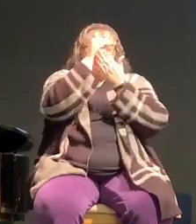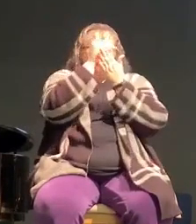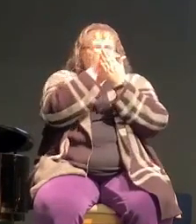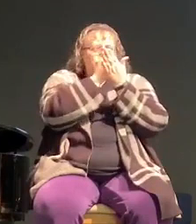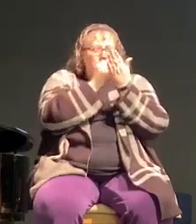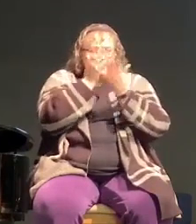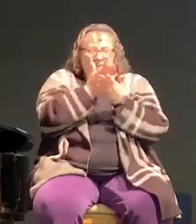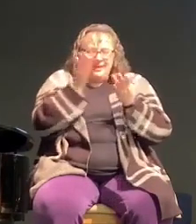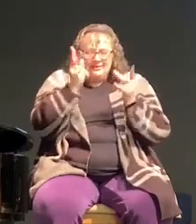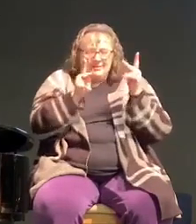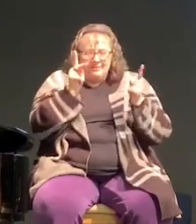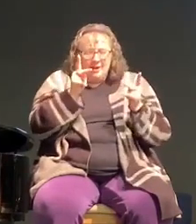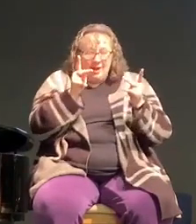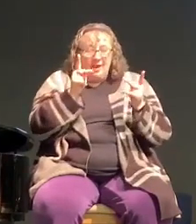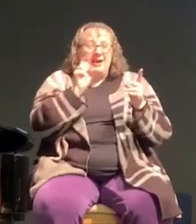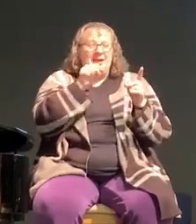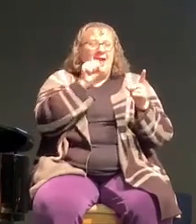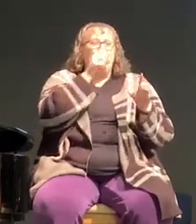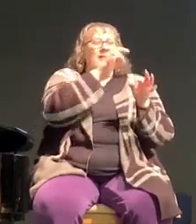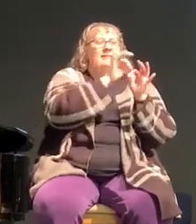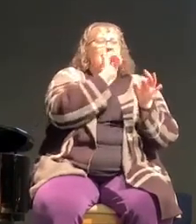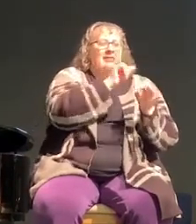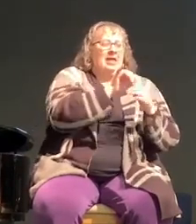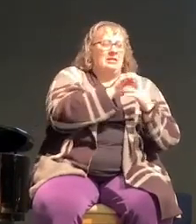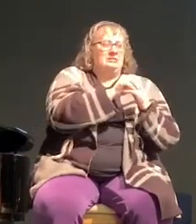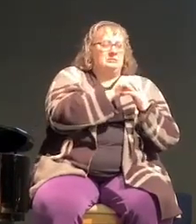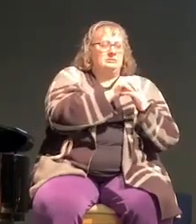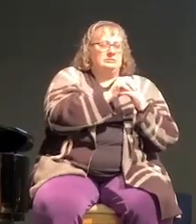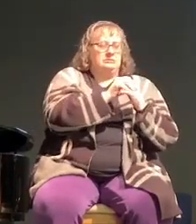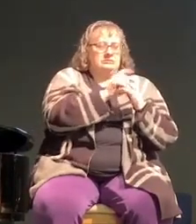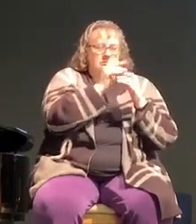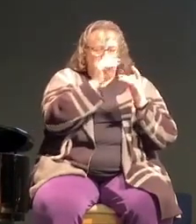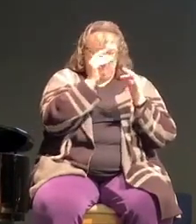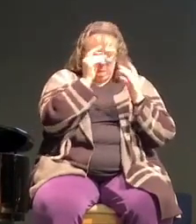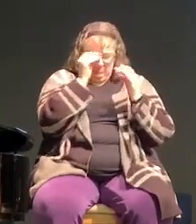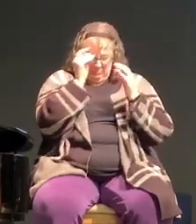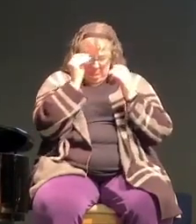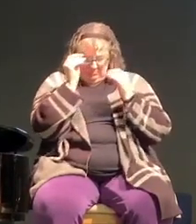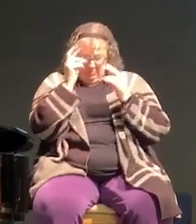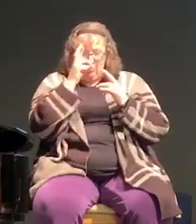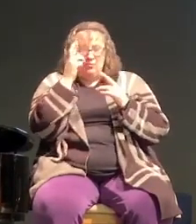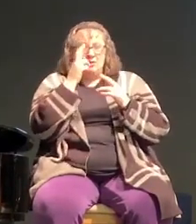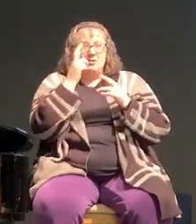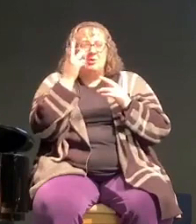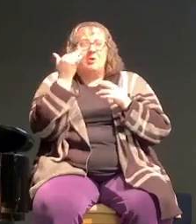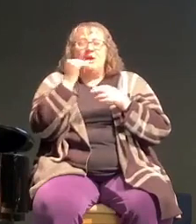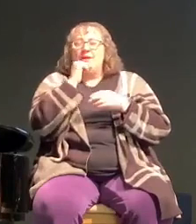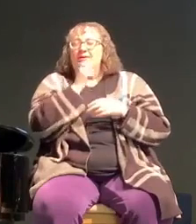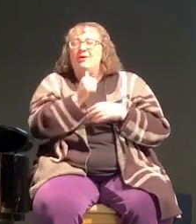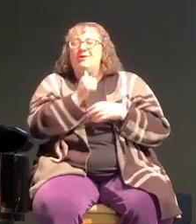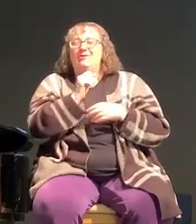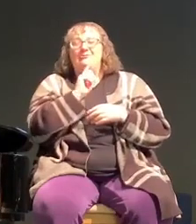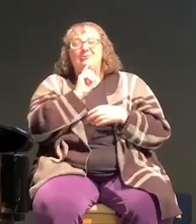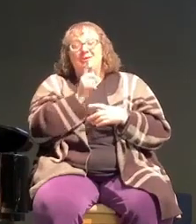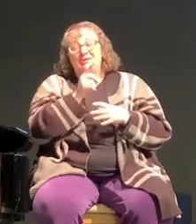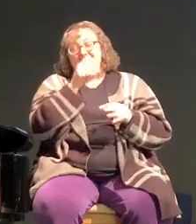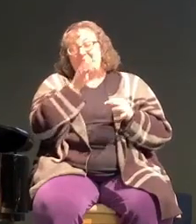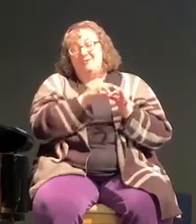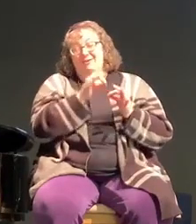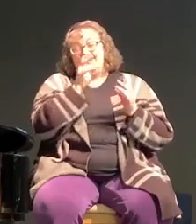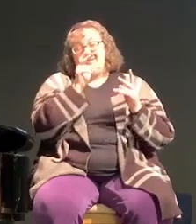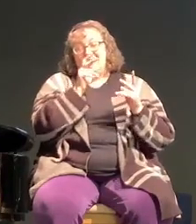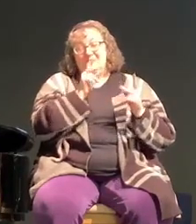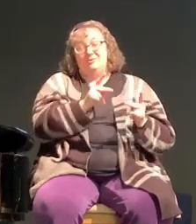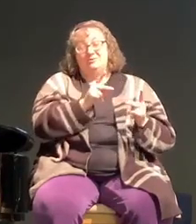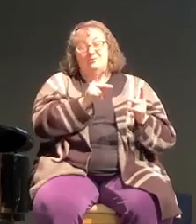people and be like, yeah, I put my faith in them. And then I would just go through all of the reasons why I don't actually have faith in them,